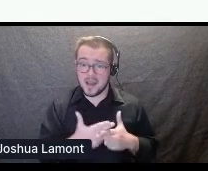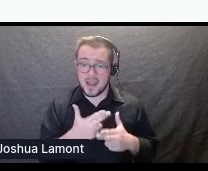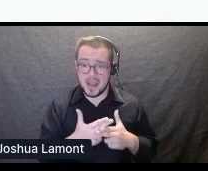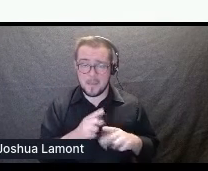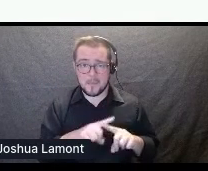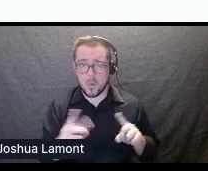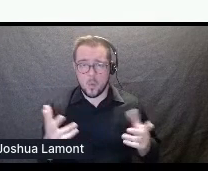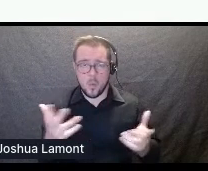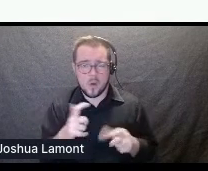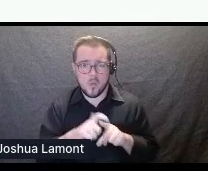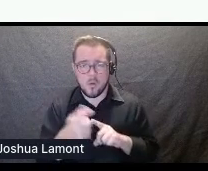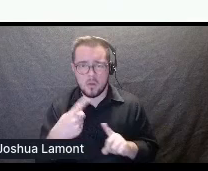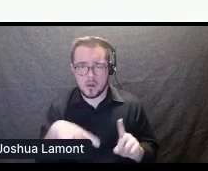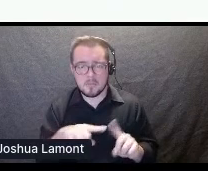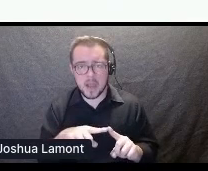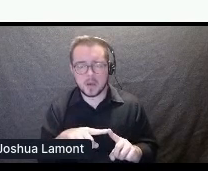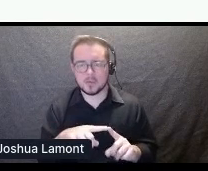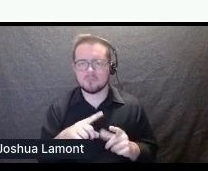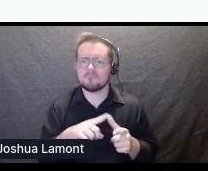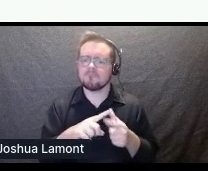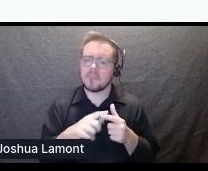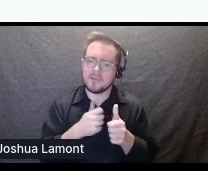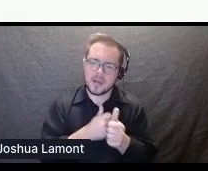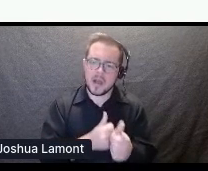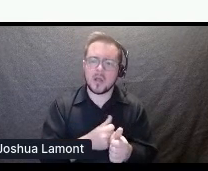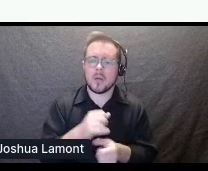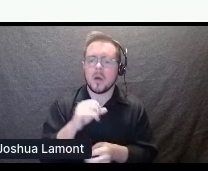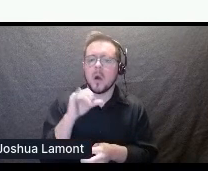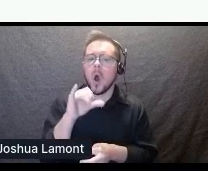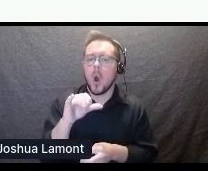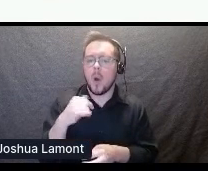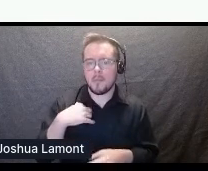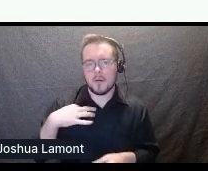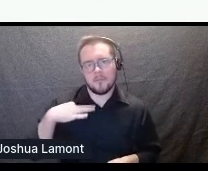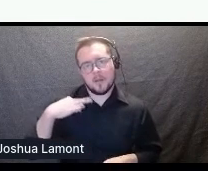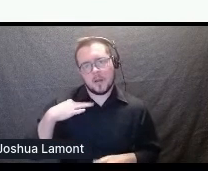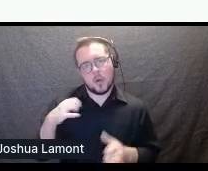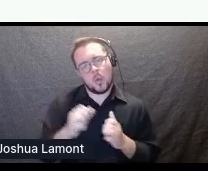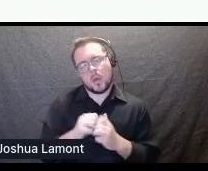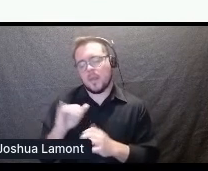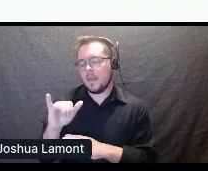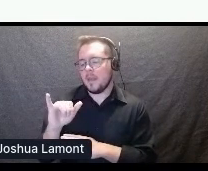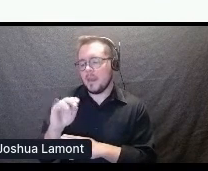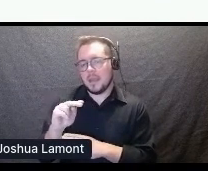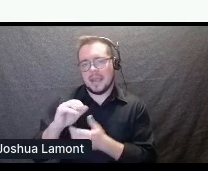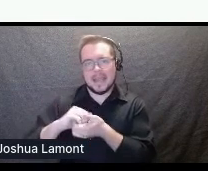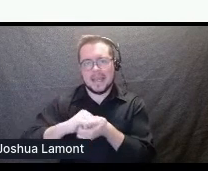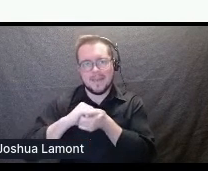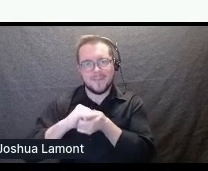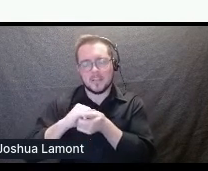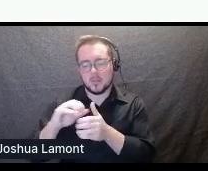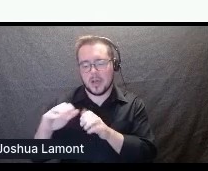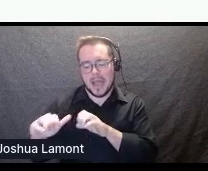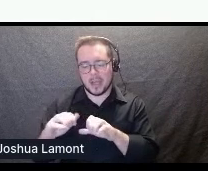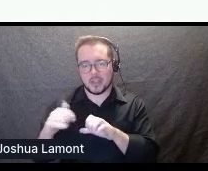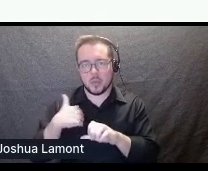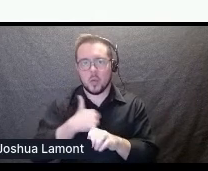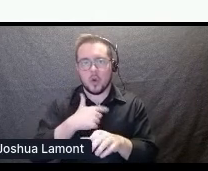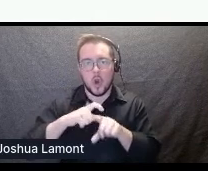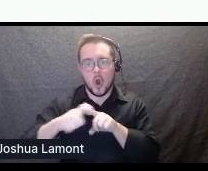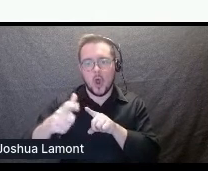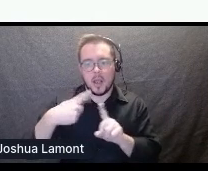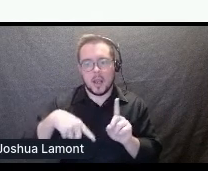calling about?" So then following the script, you say, "I'm a volunteer with Indivisible Action, and we're calling voters today about the upcoming